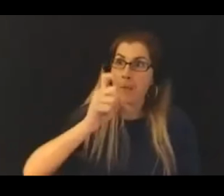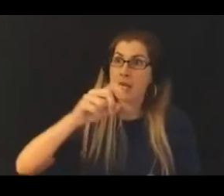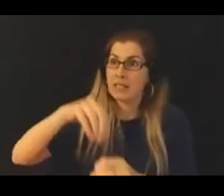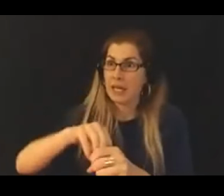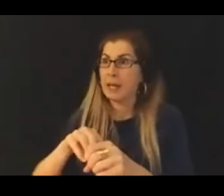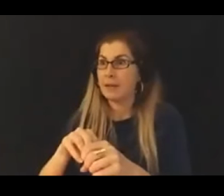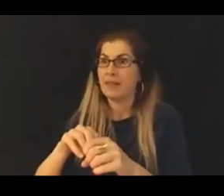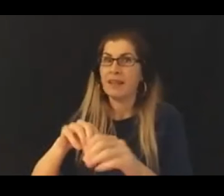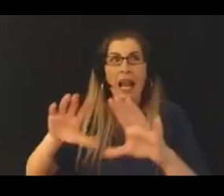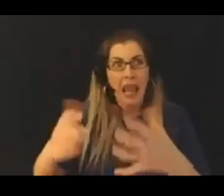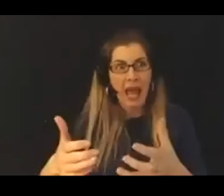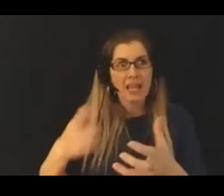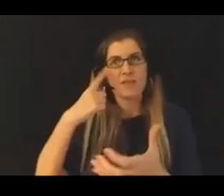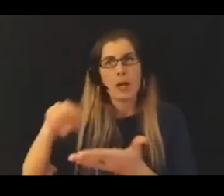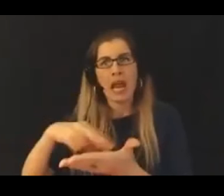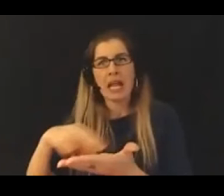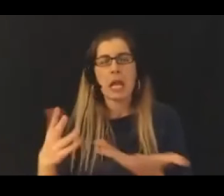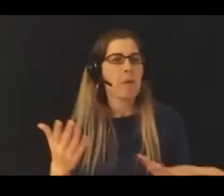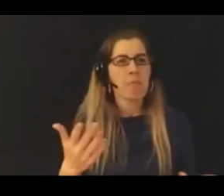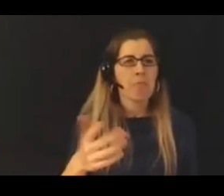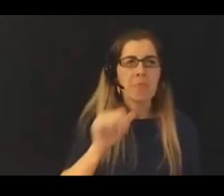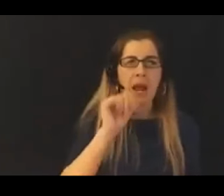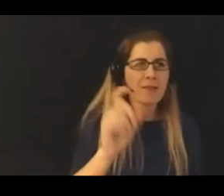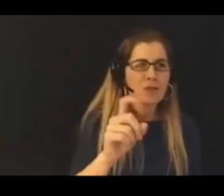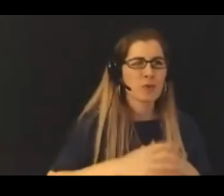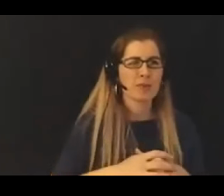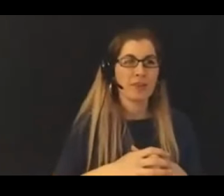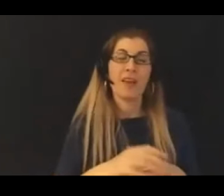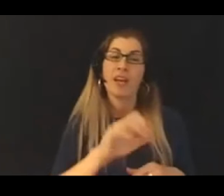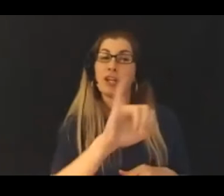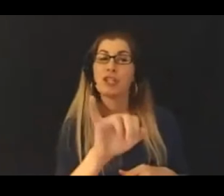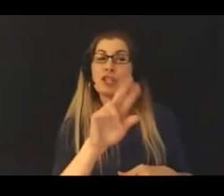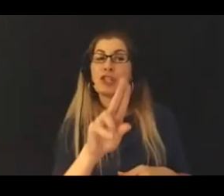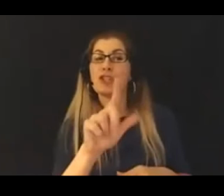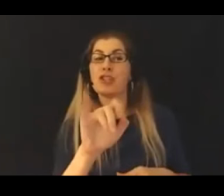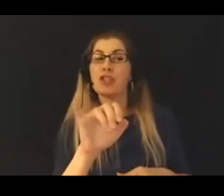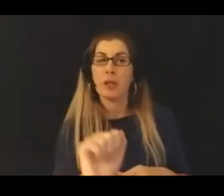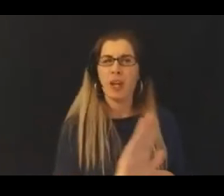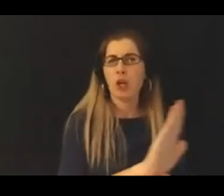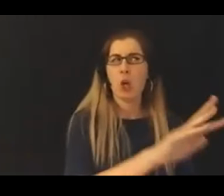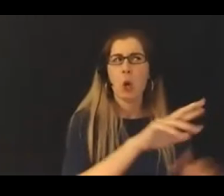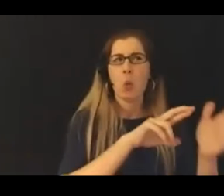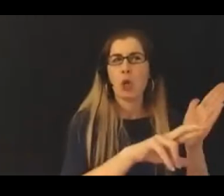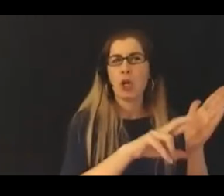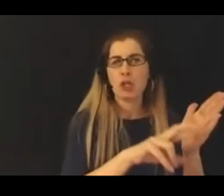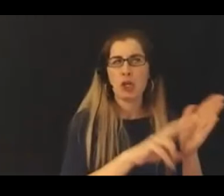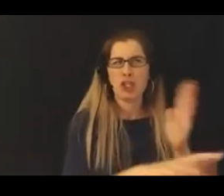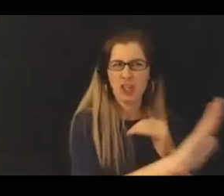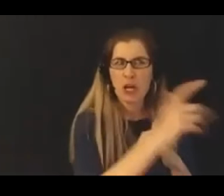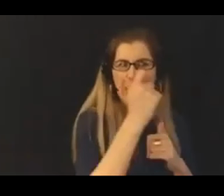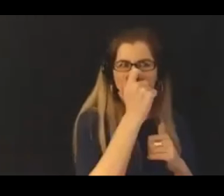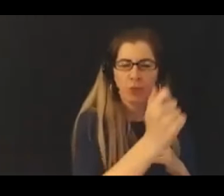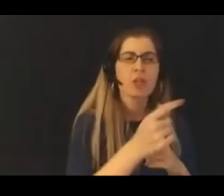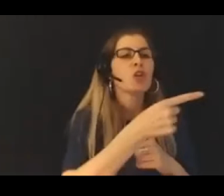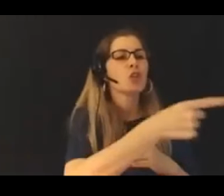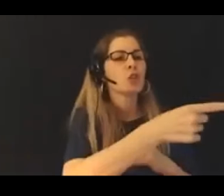a community activity. And then of course, Julia's research interests, which she'll talk more about, really have to do with what's happening in the